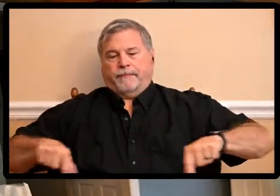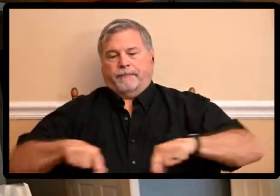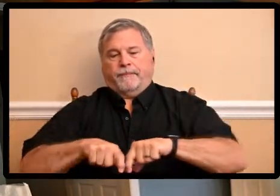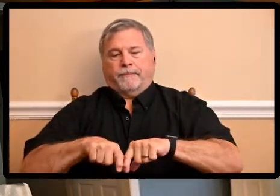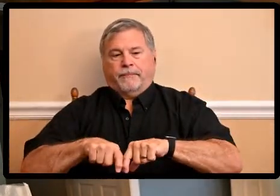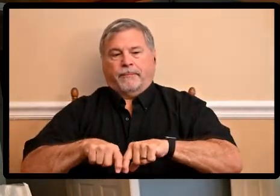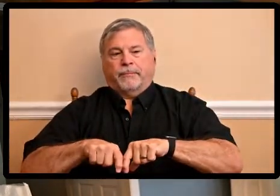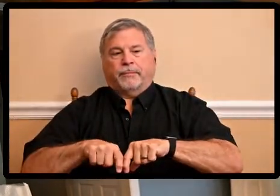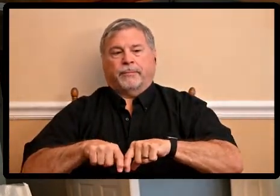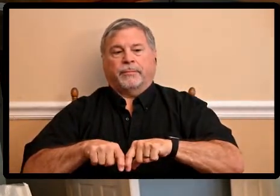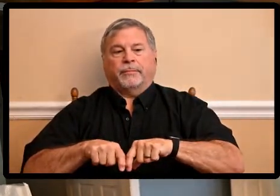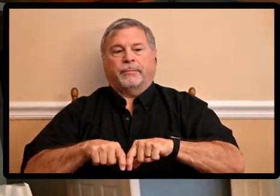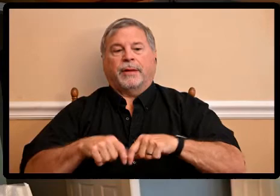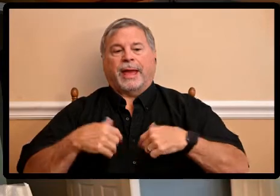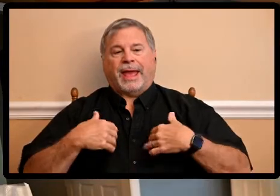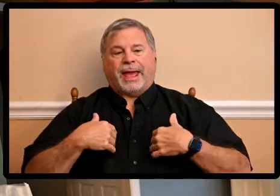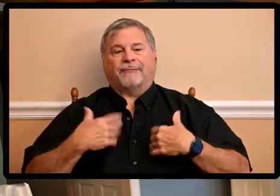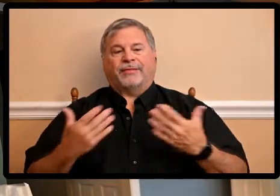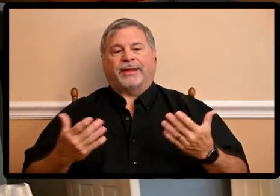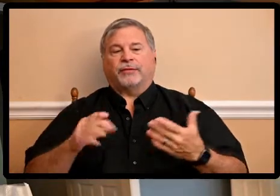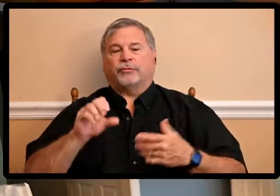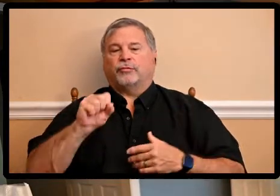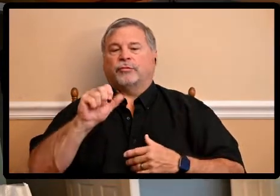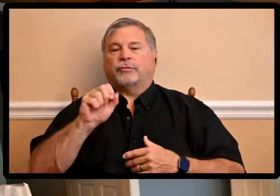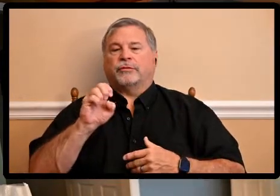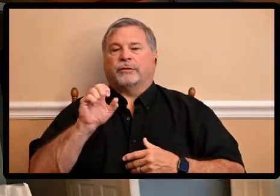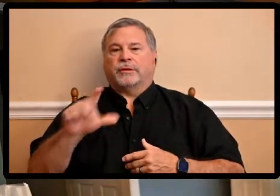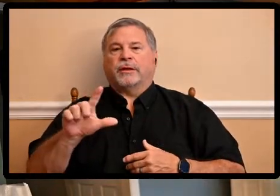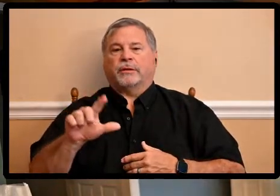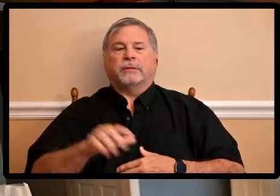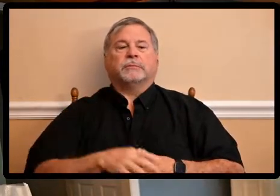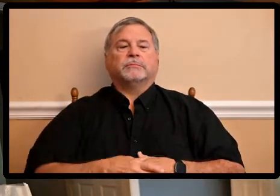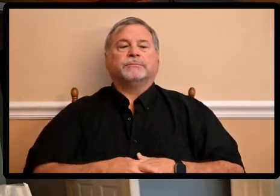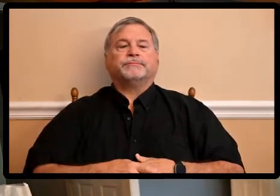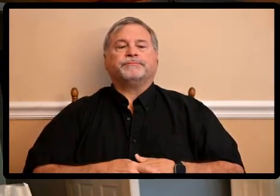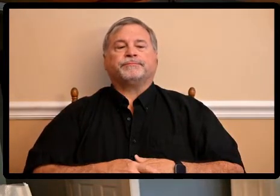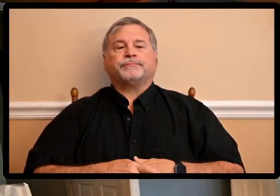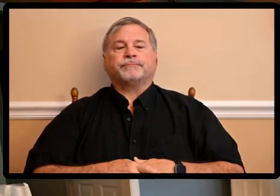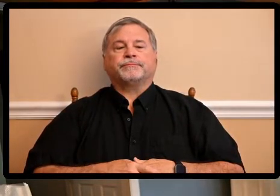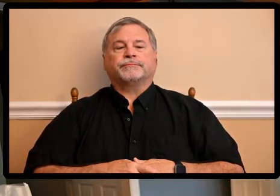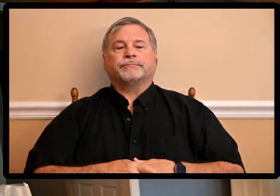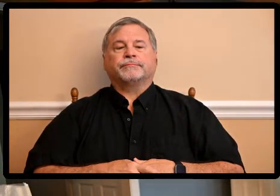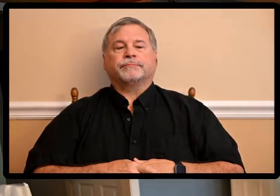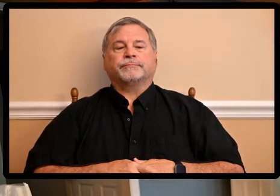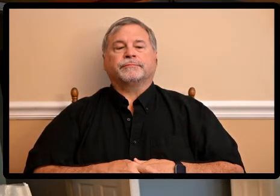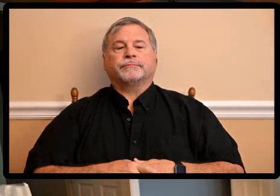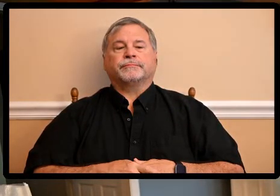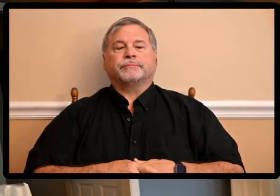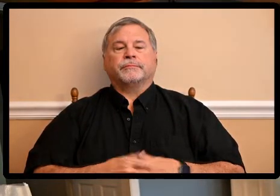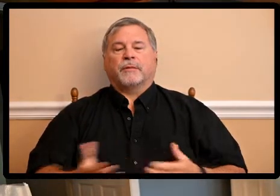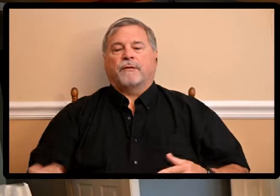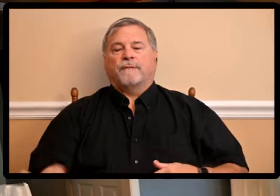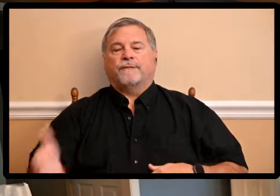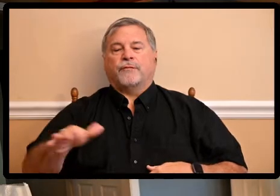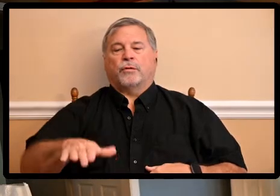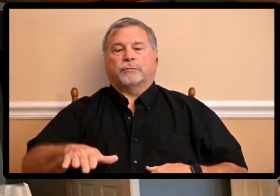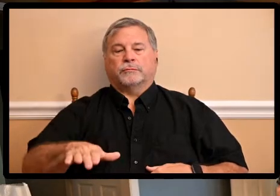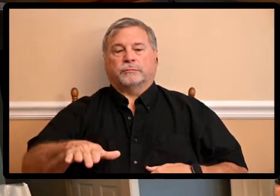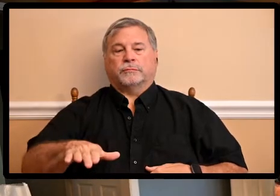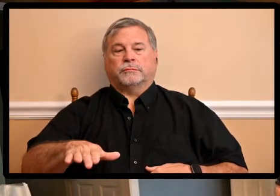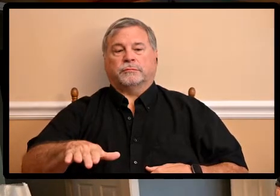so we have some things to seal. So, okay, so we're going to fold this over on the